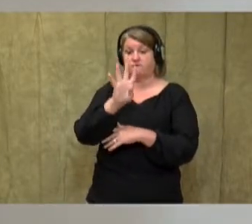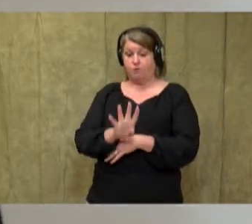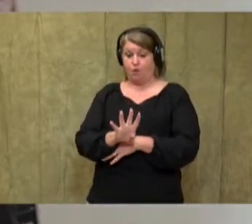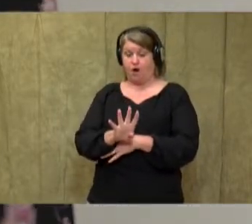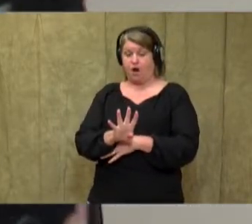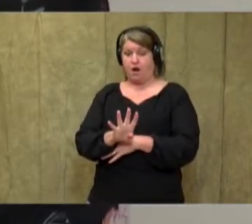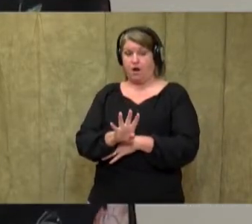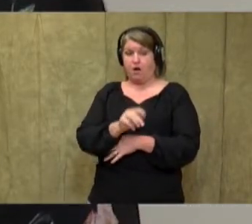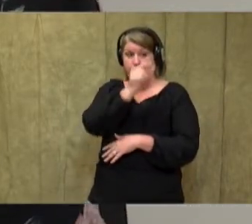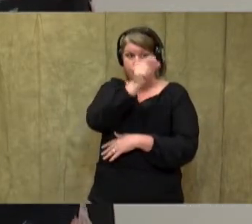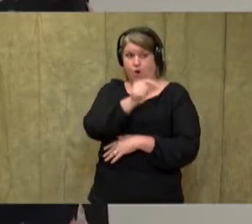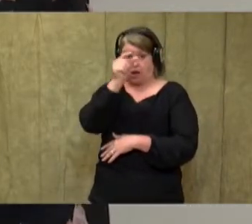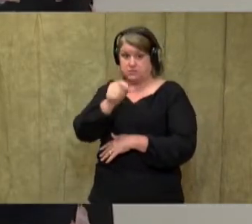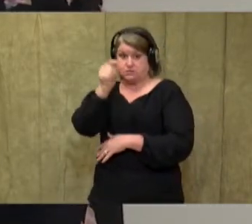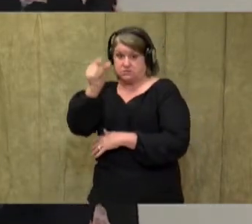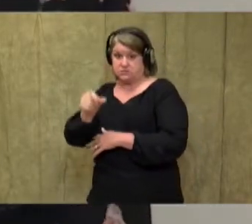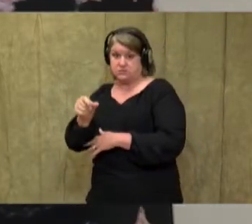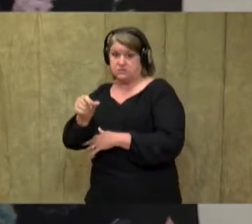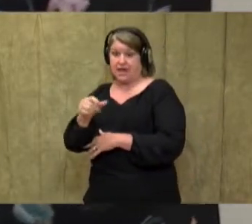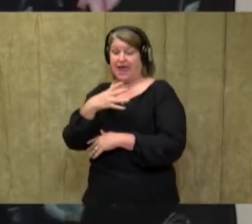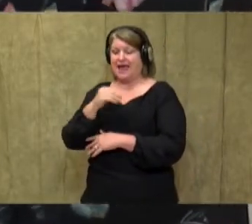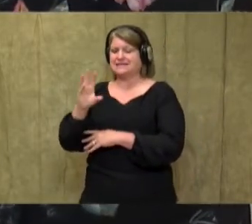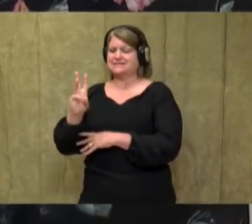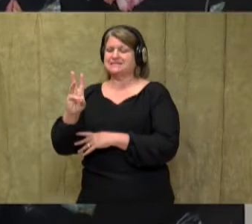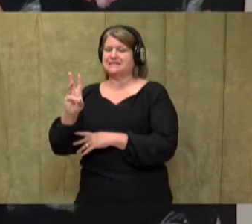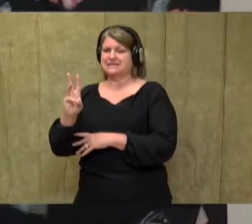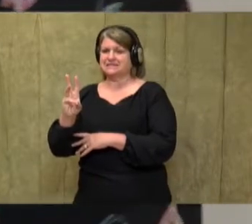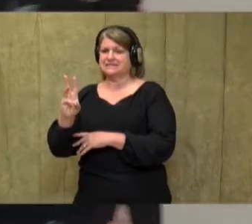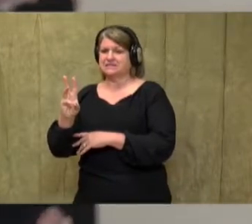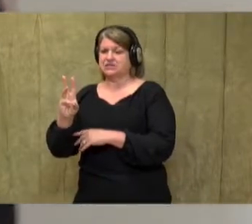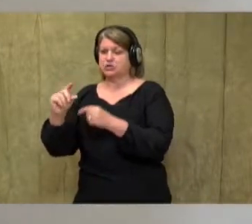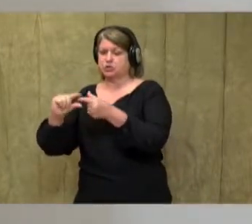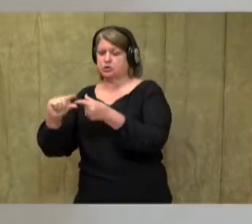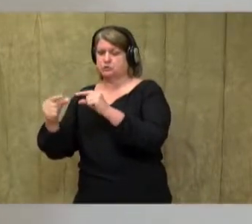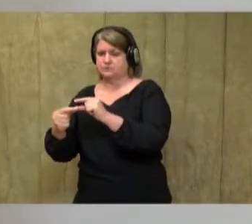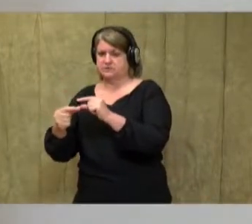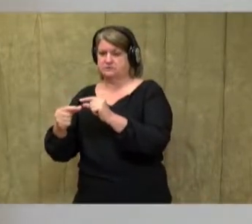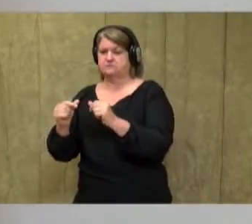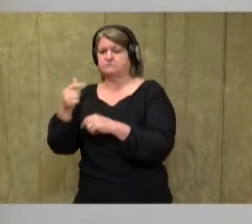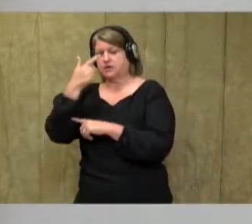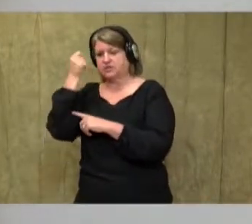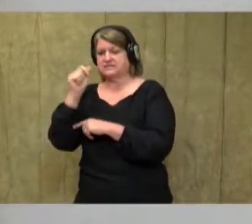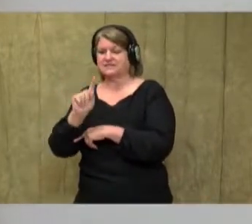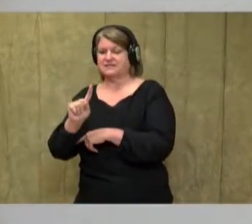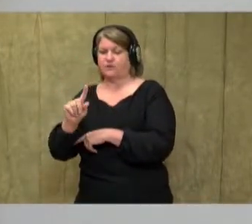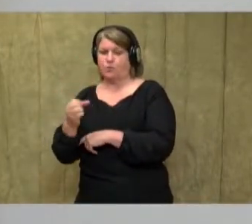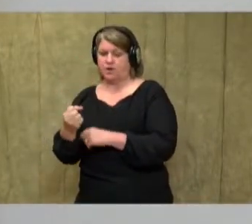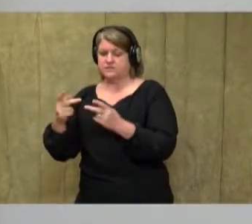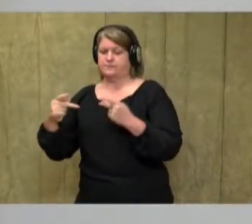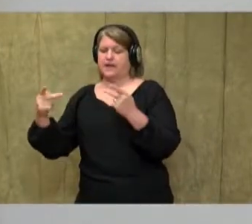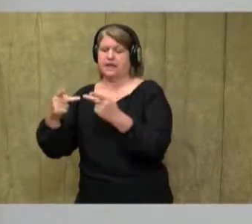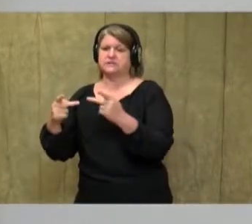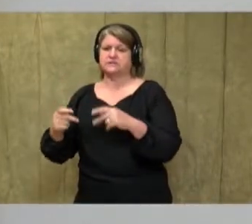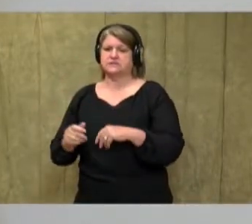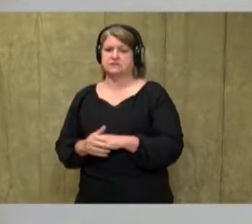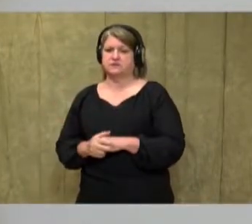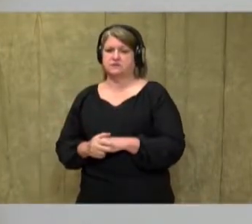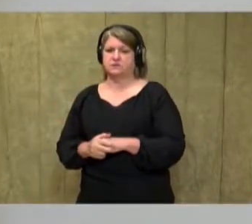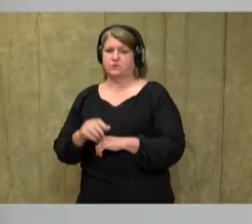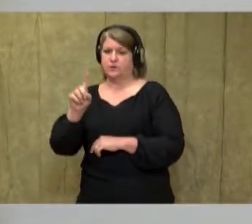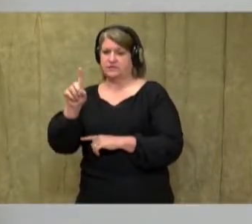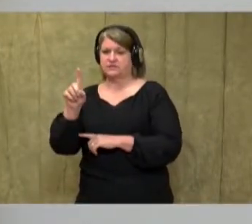rods and 6 cubes. 6 is in the ones place. 1,